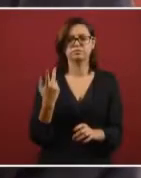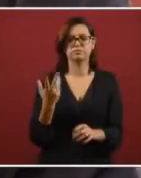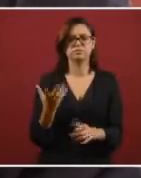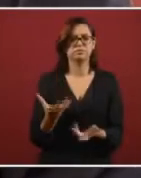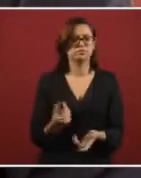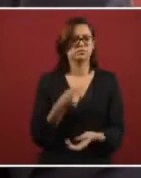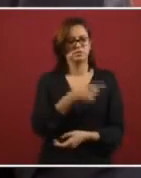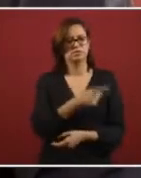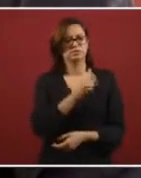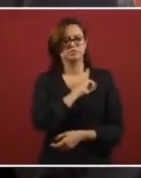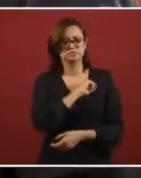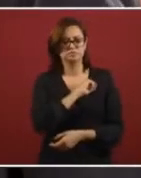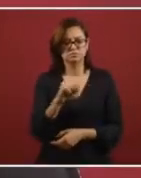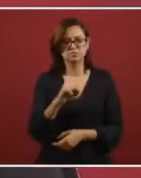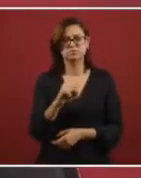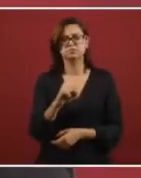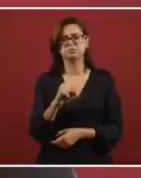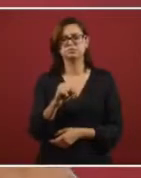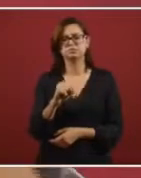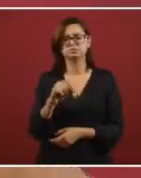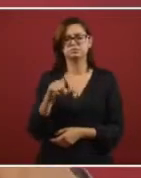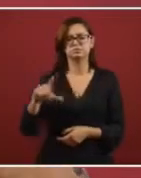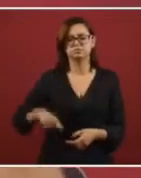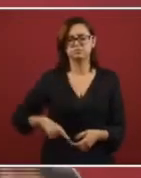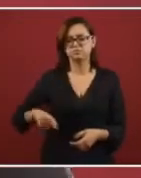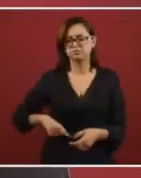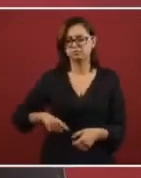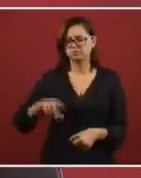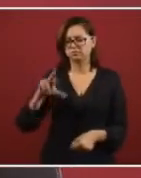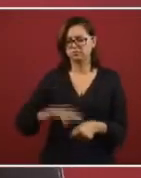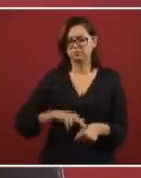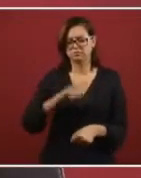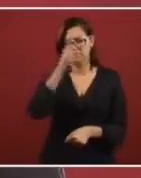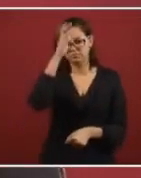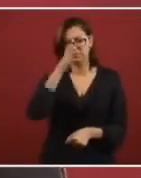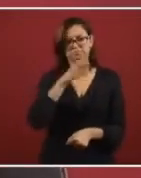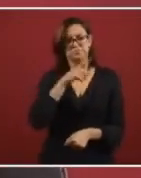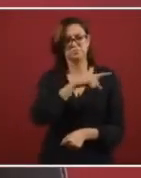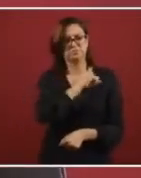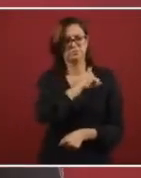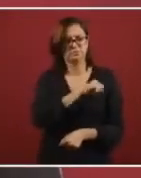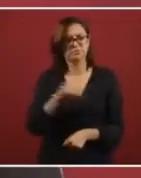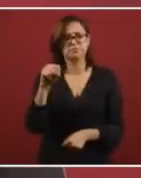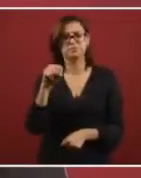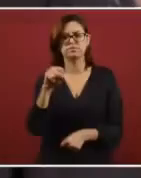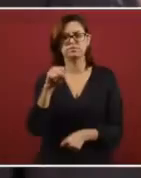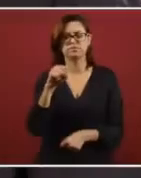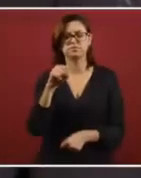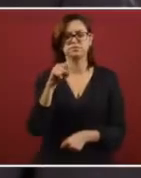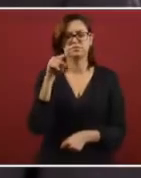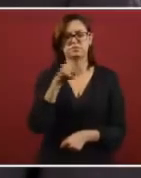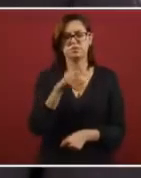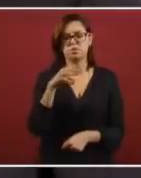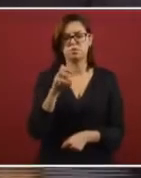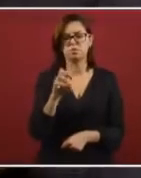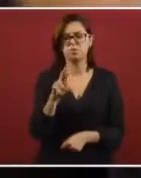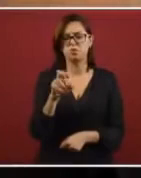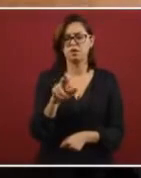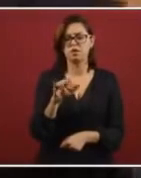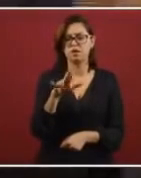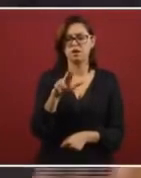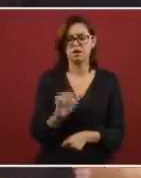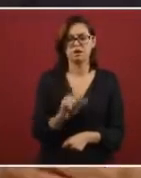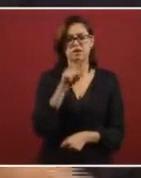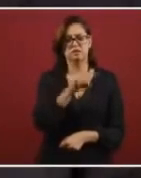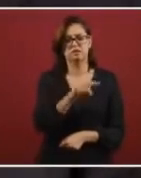había cometido ilícitos, that he had committed illicit acts, the governor of Coahuila, Humberto Moreira. Y lo acusaban